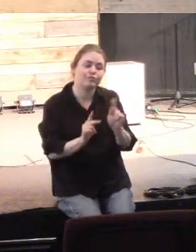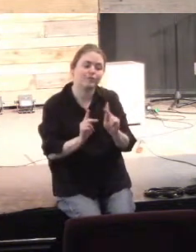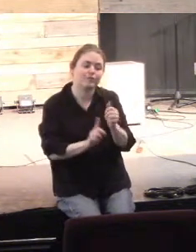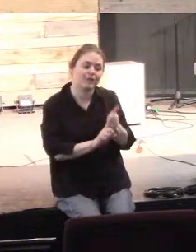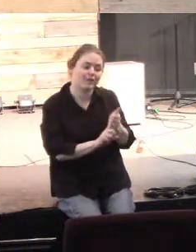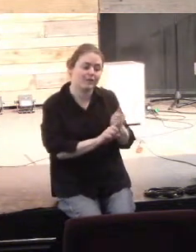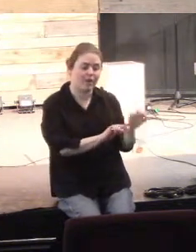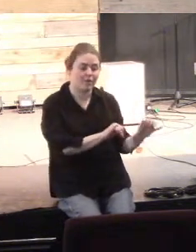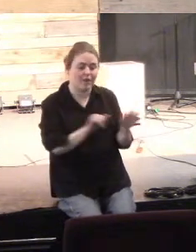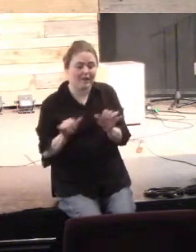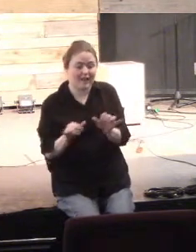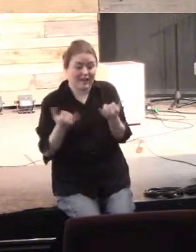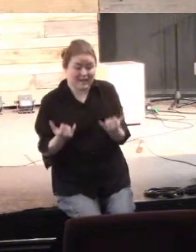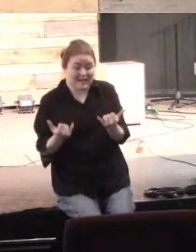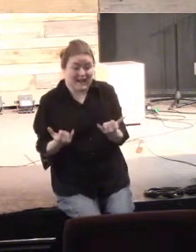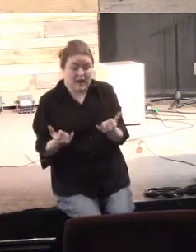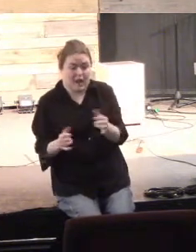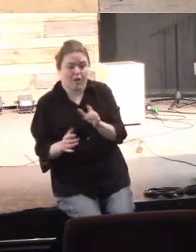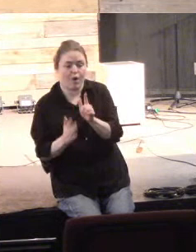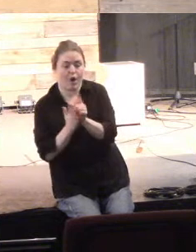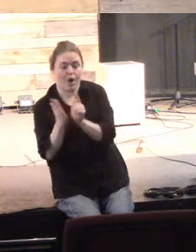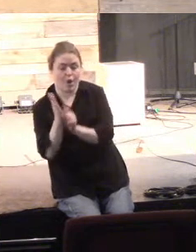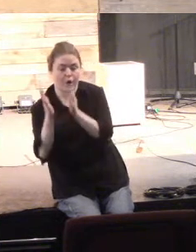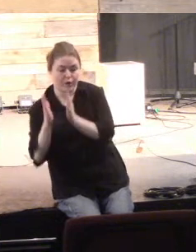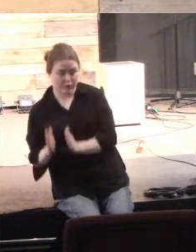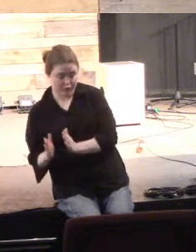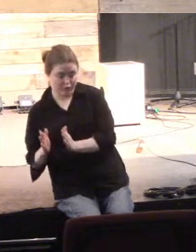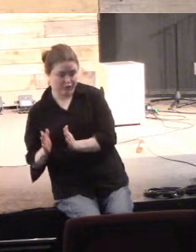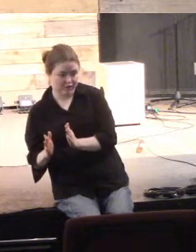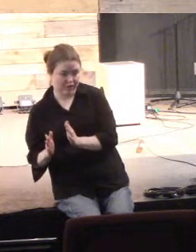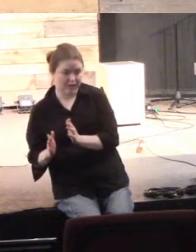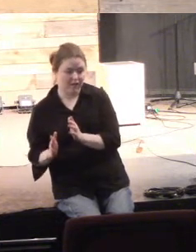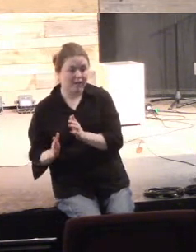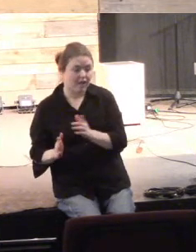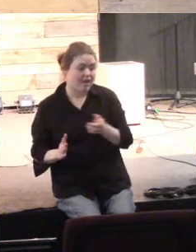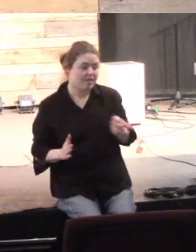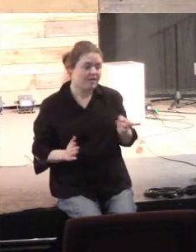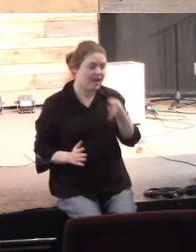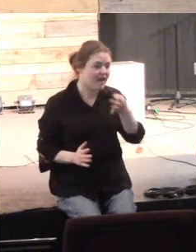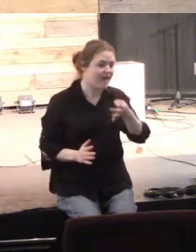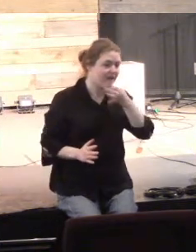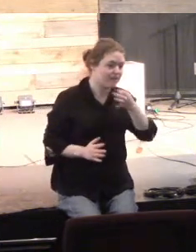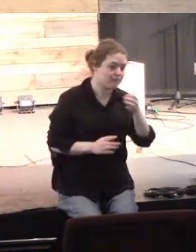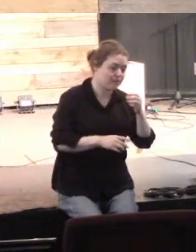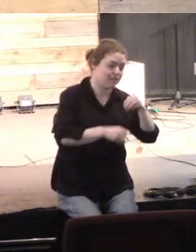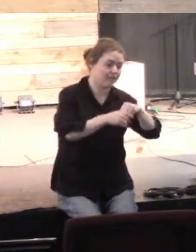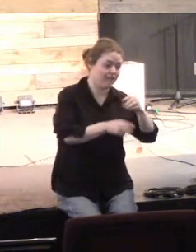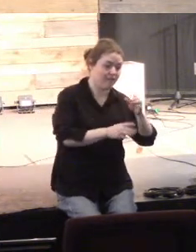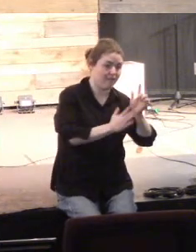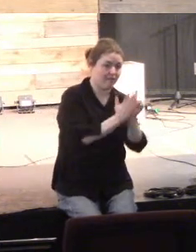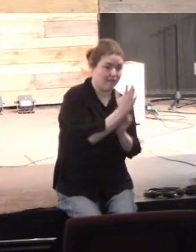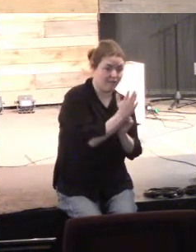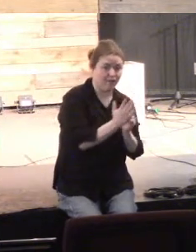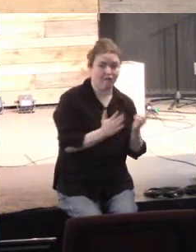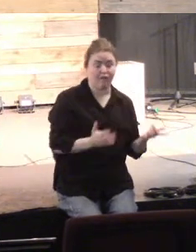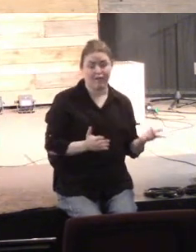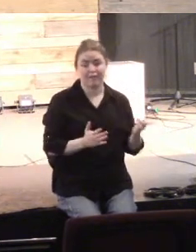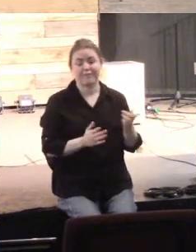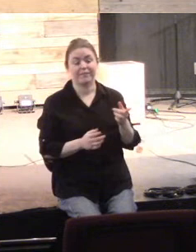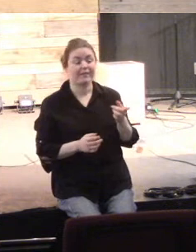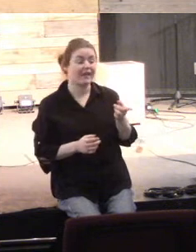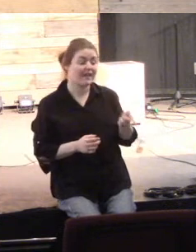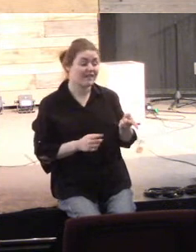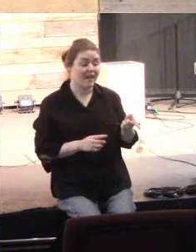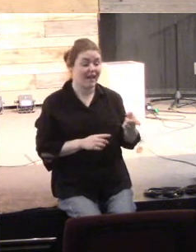were experts in the law. Like today we have experts in our law. And so with that, they had to actually go out and solicit that money, and they